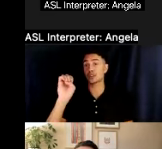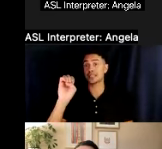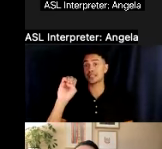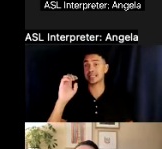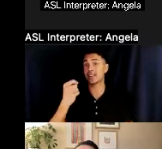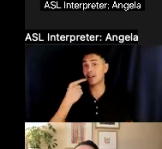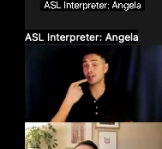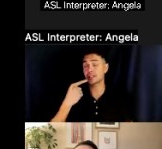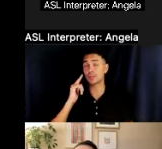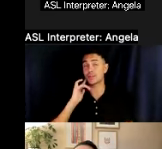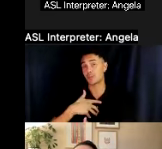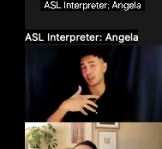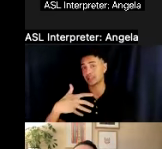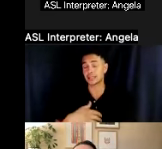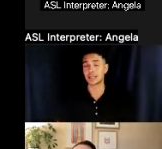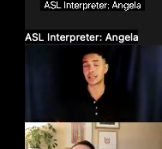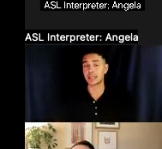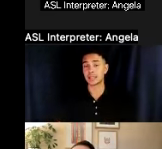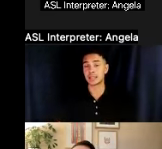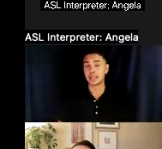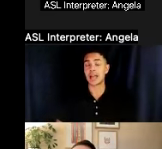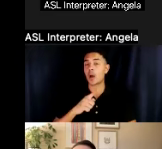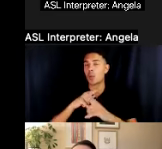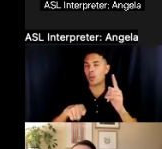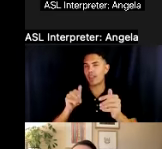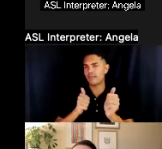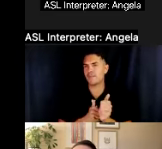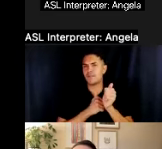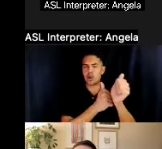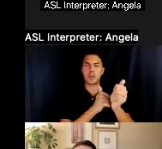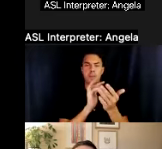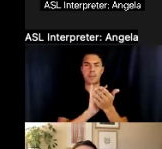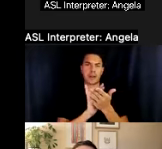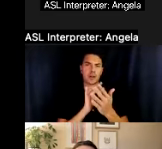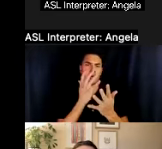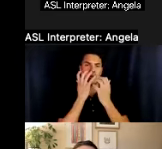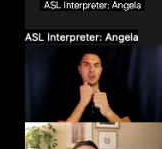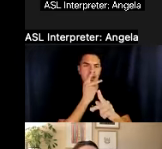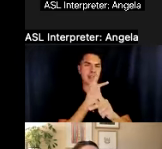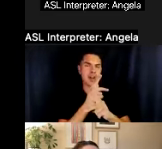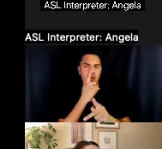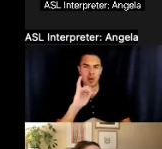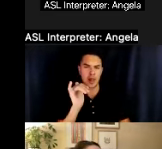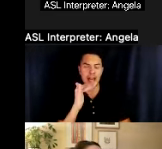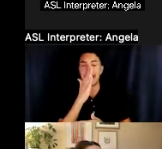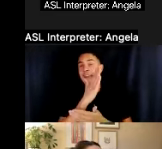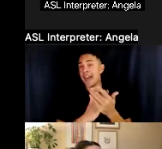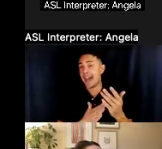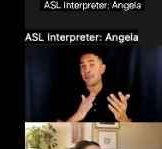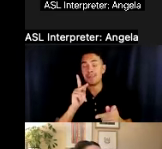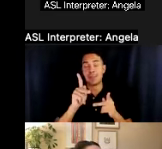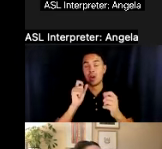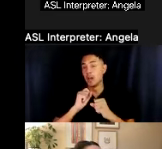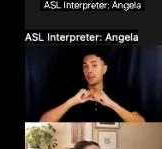administered, and then what the follow-up medical care looks like. Some folks are surprised